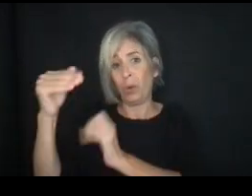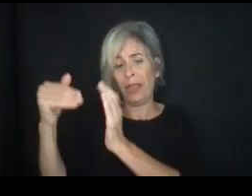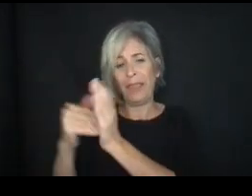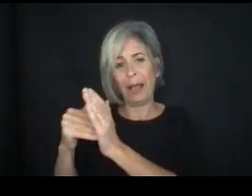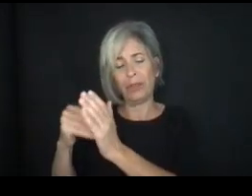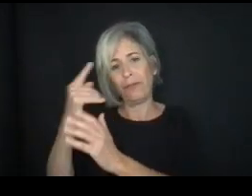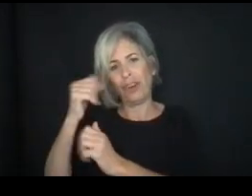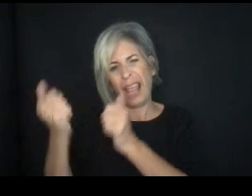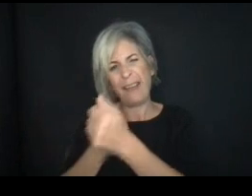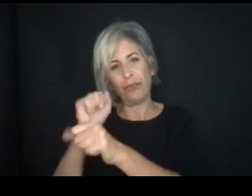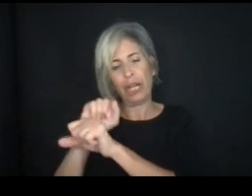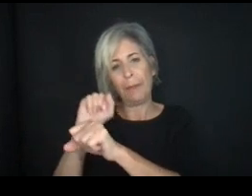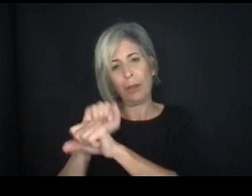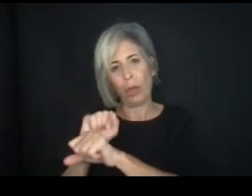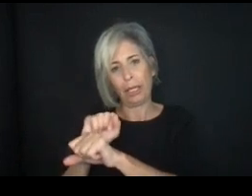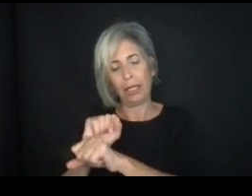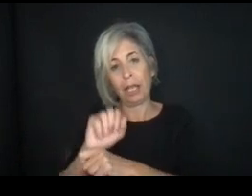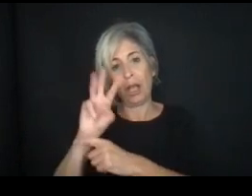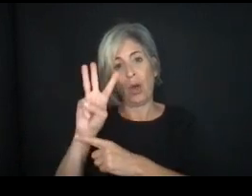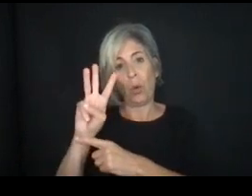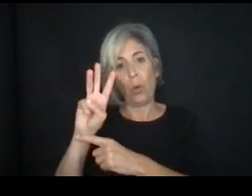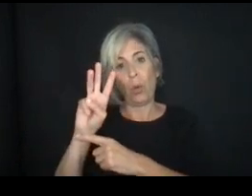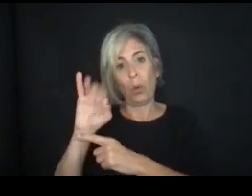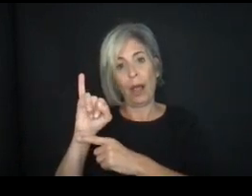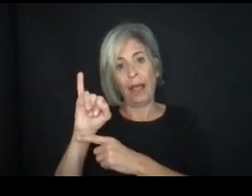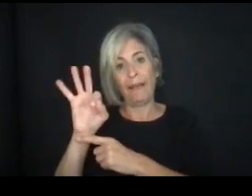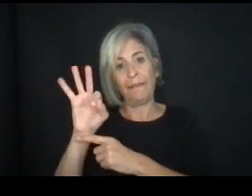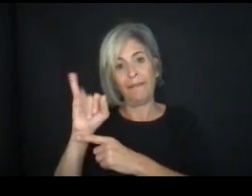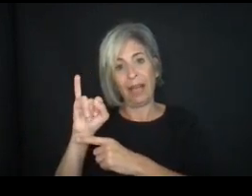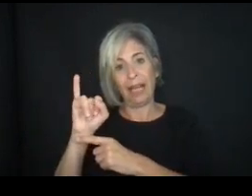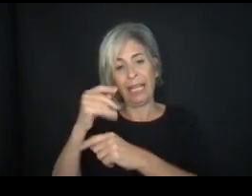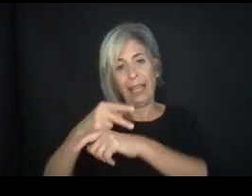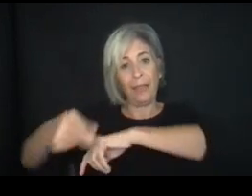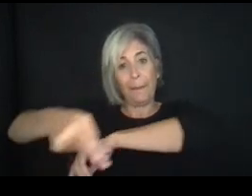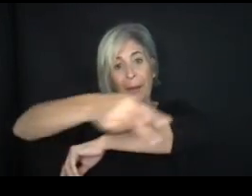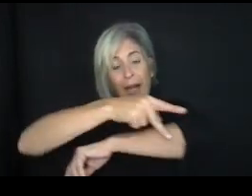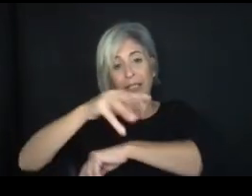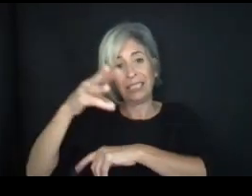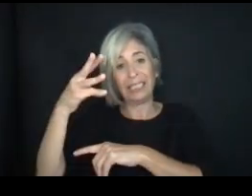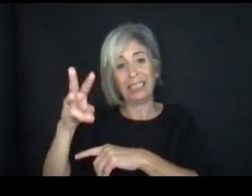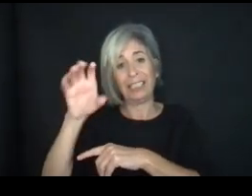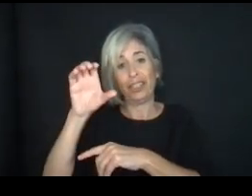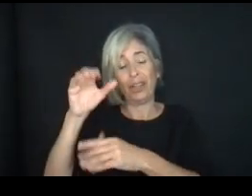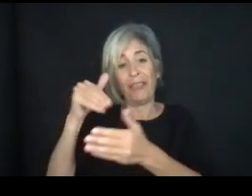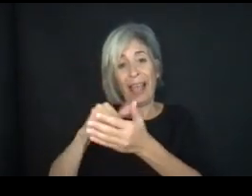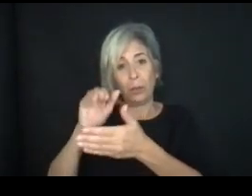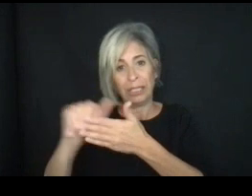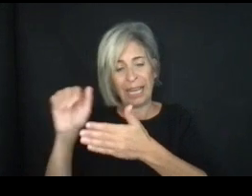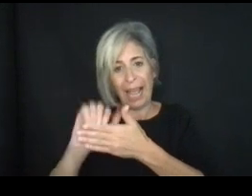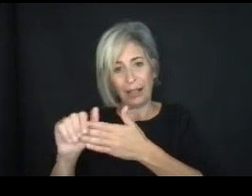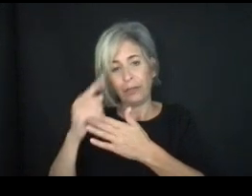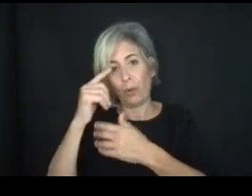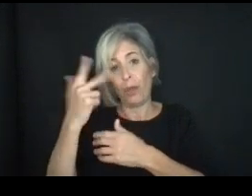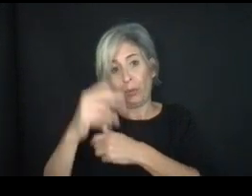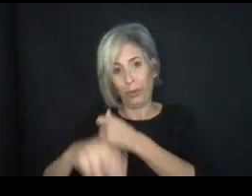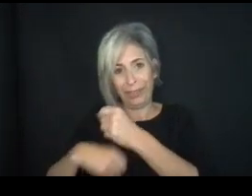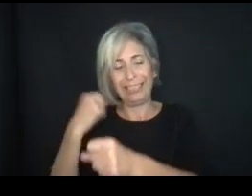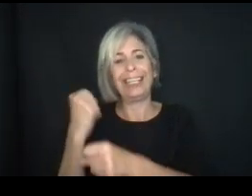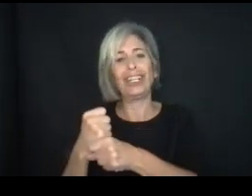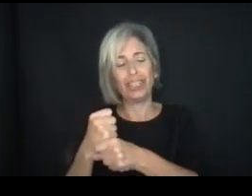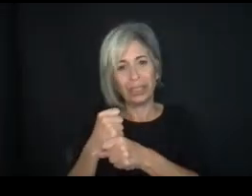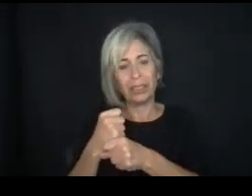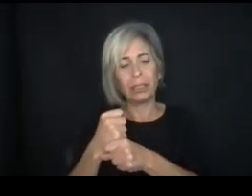employee. Wi-Fi in the parks, we have $600,000. It's $200,000 budgeted over the next 3 years.